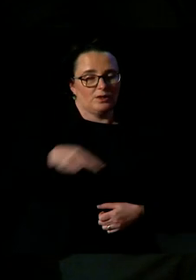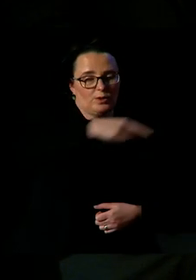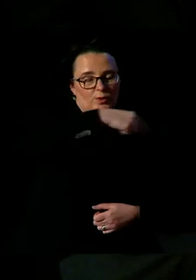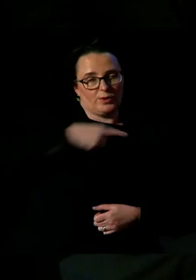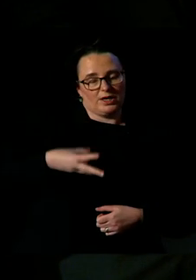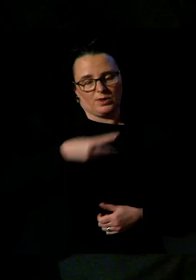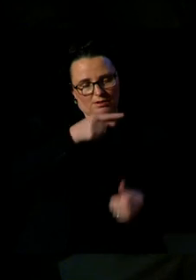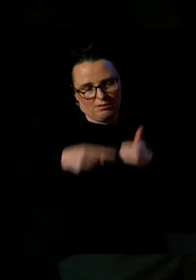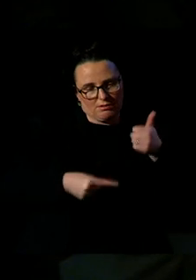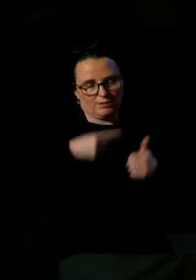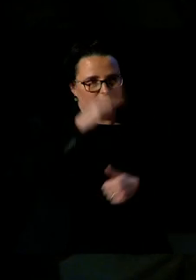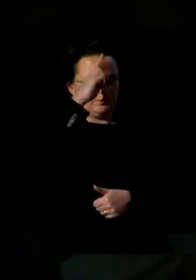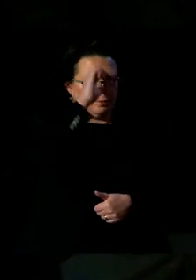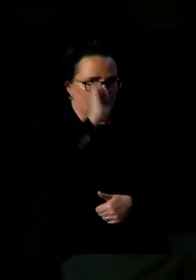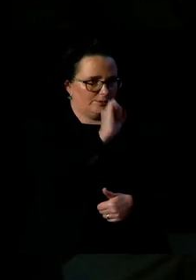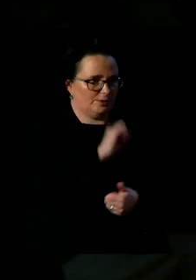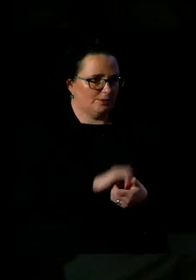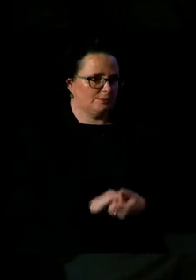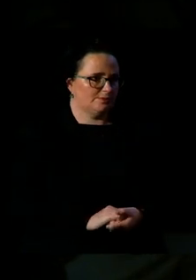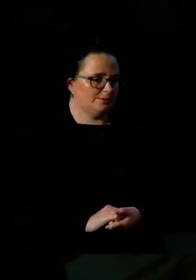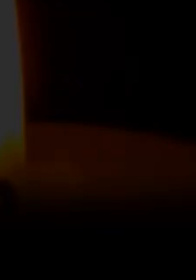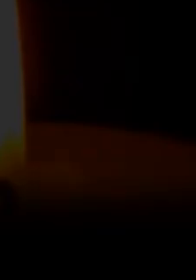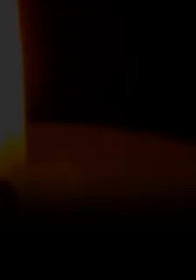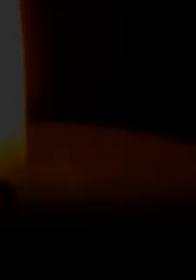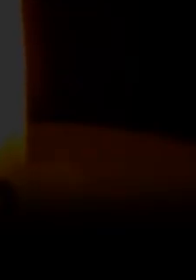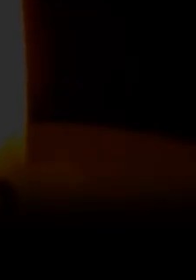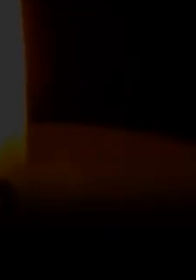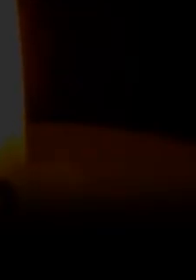We will always remember.